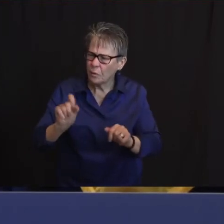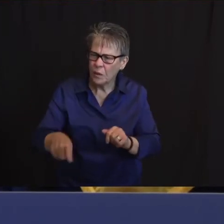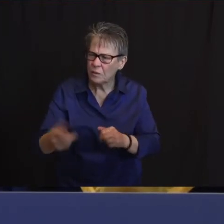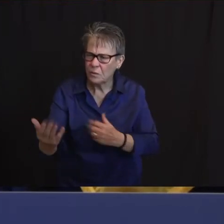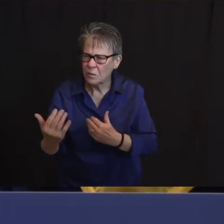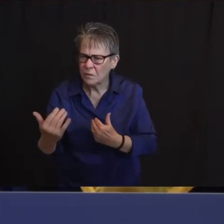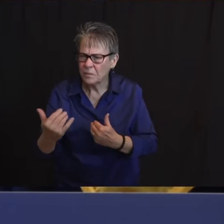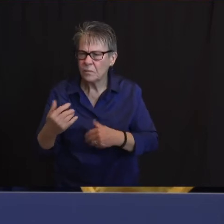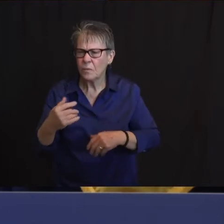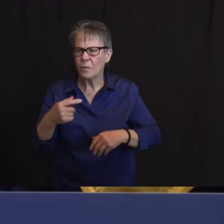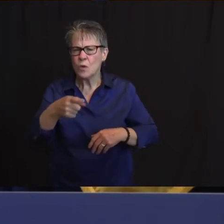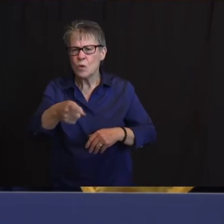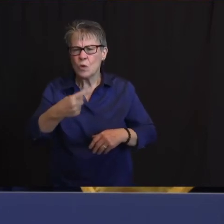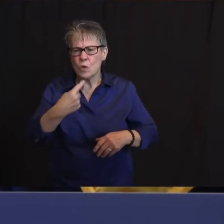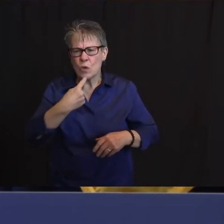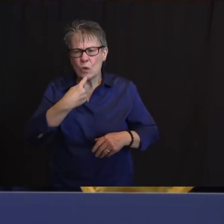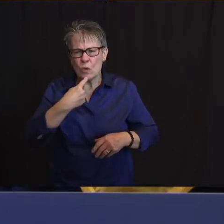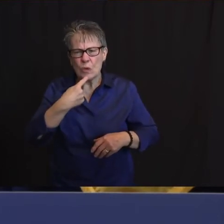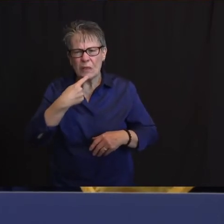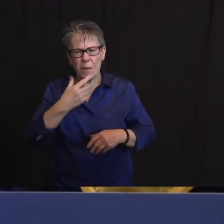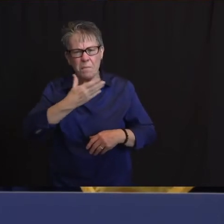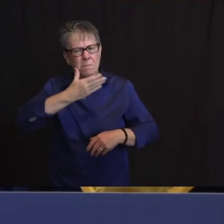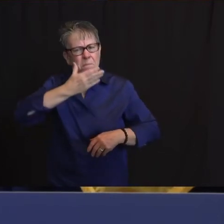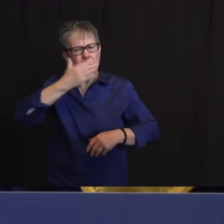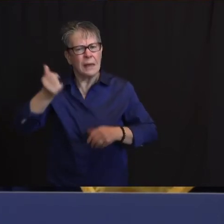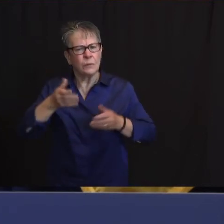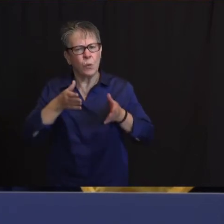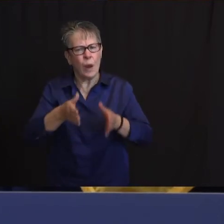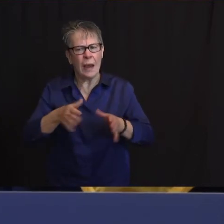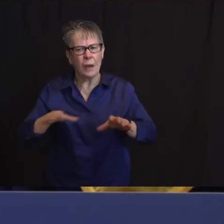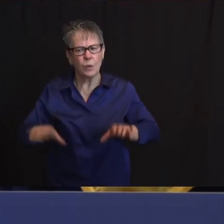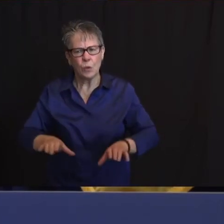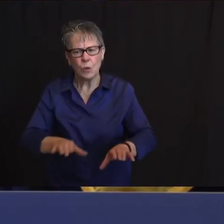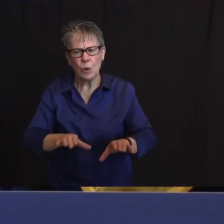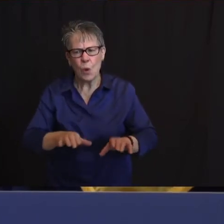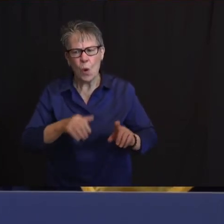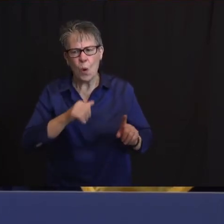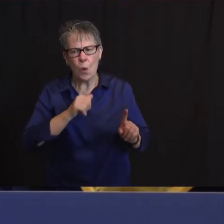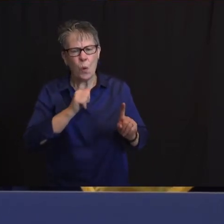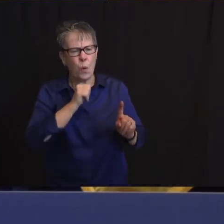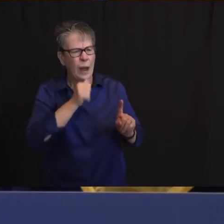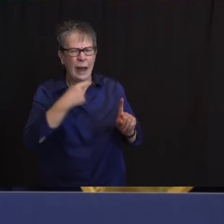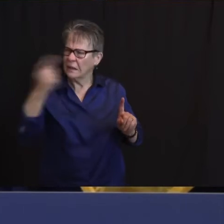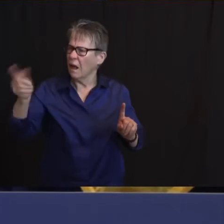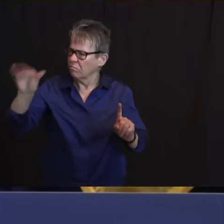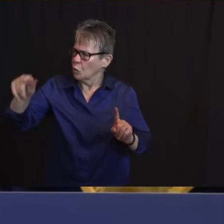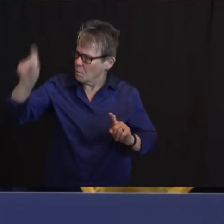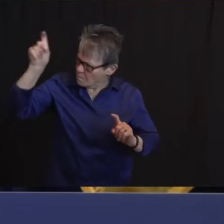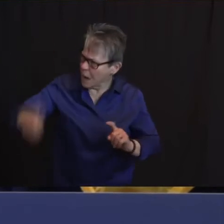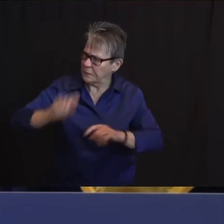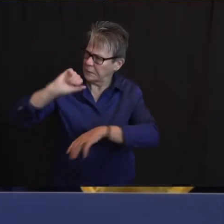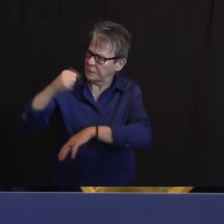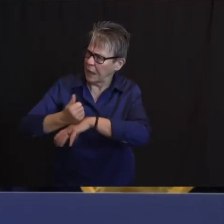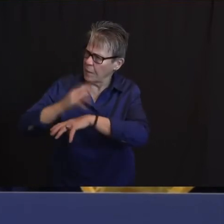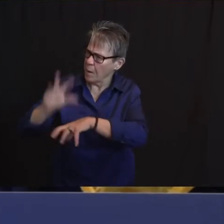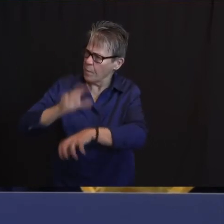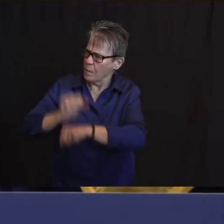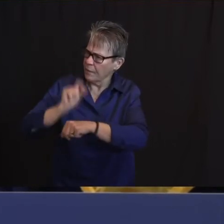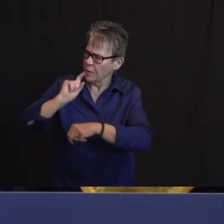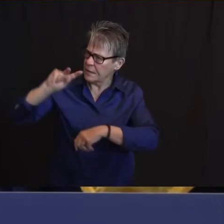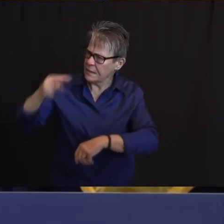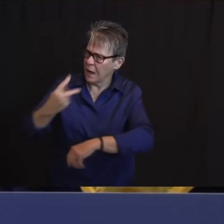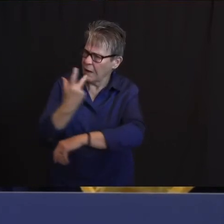best practices. Obviously, it makes sense. They should do it. But why not just say you have to do it? This is the way you're going to do it from this point forward. Would you consider